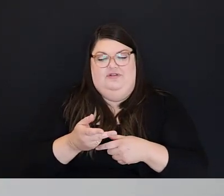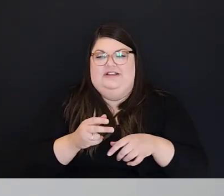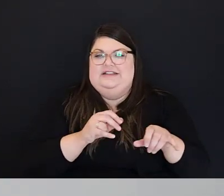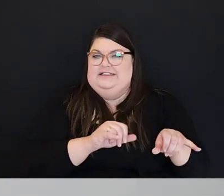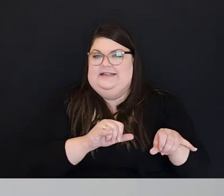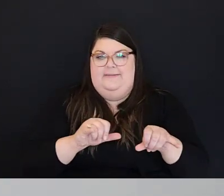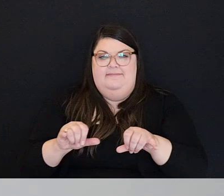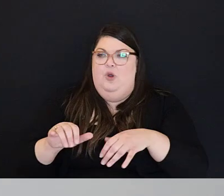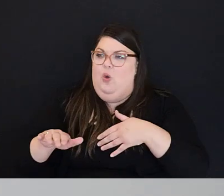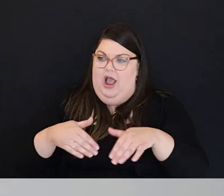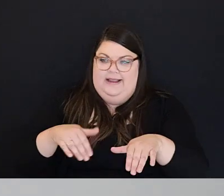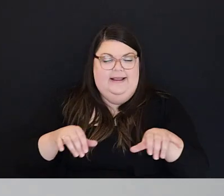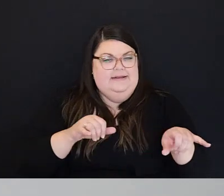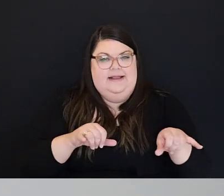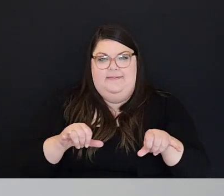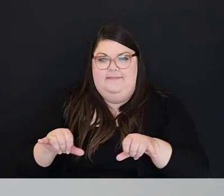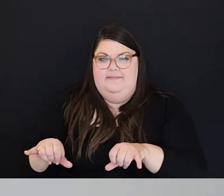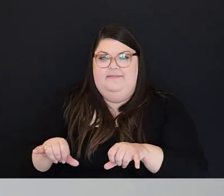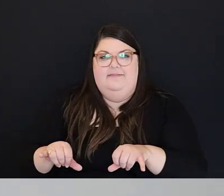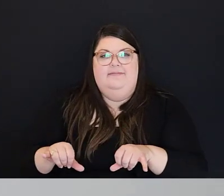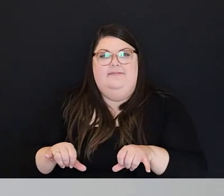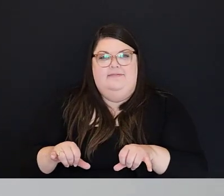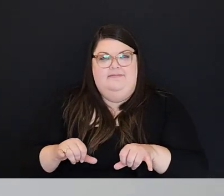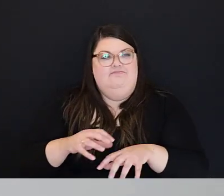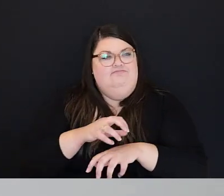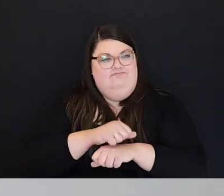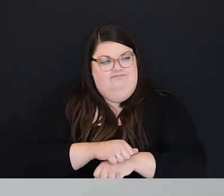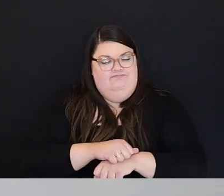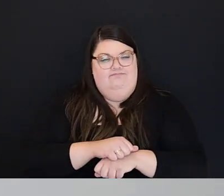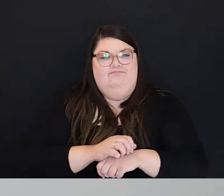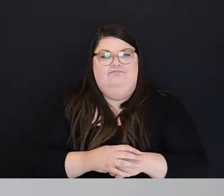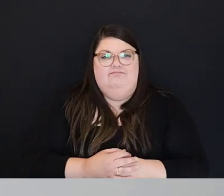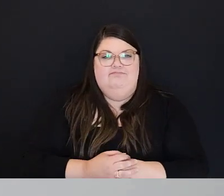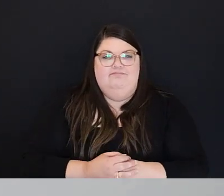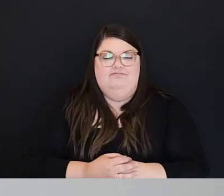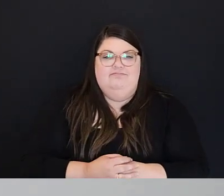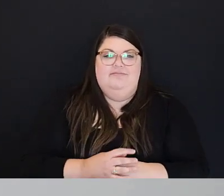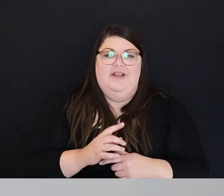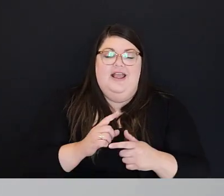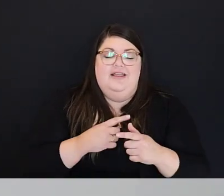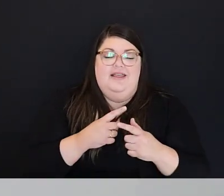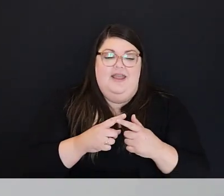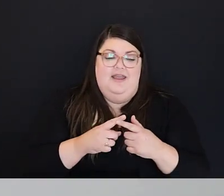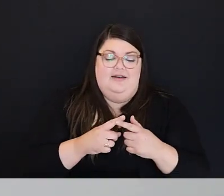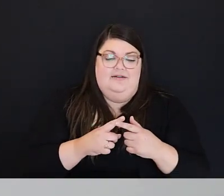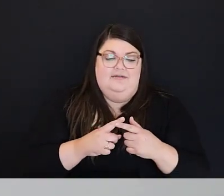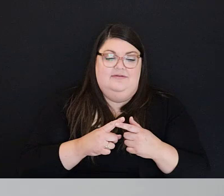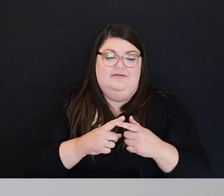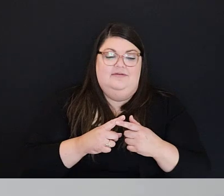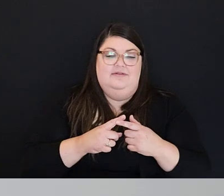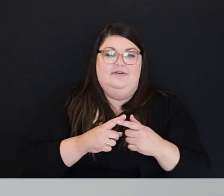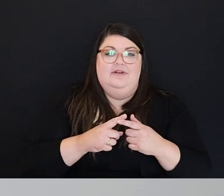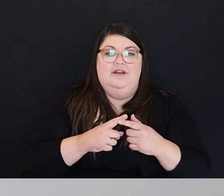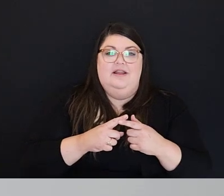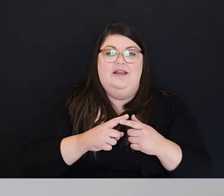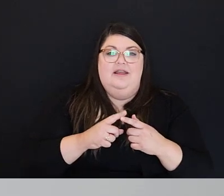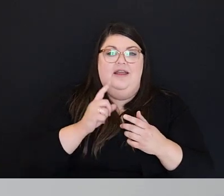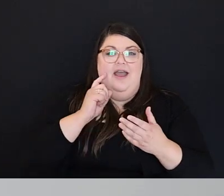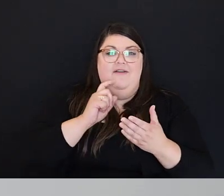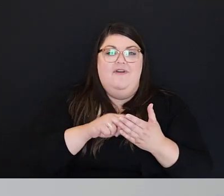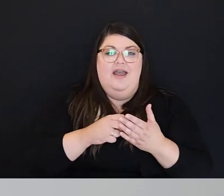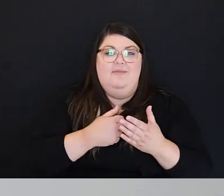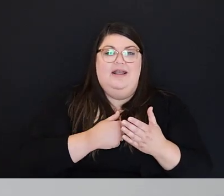The walking is all the same. And then I find myself